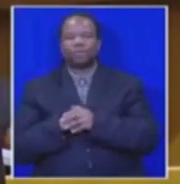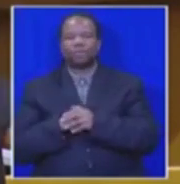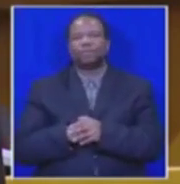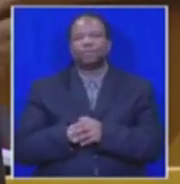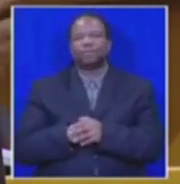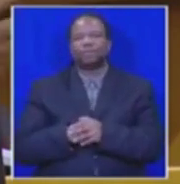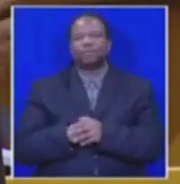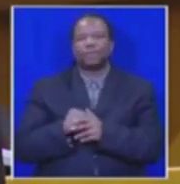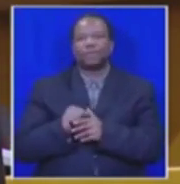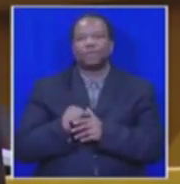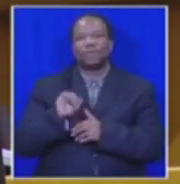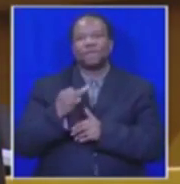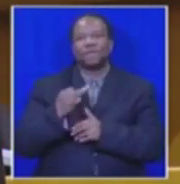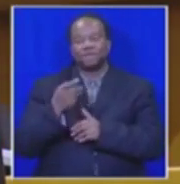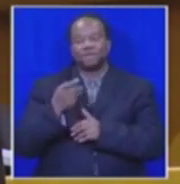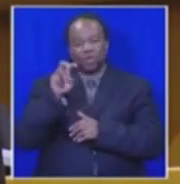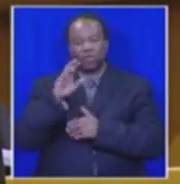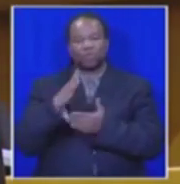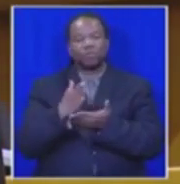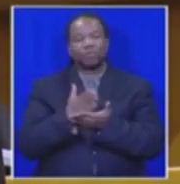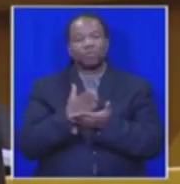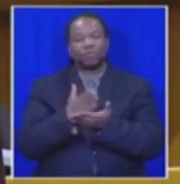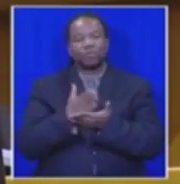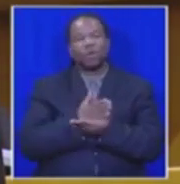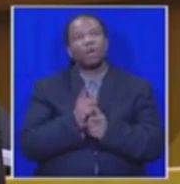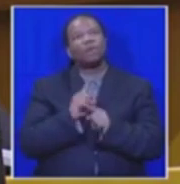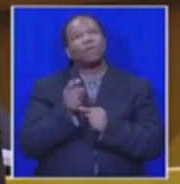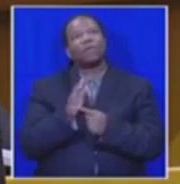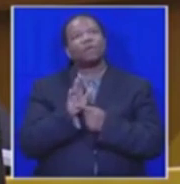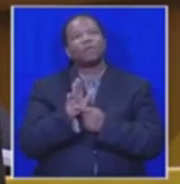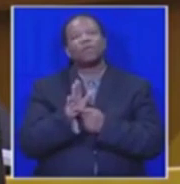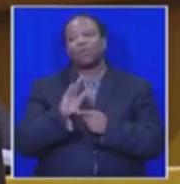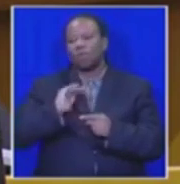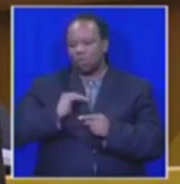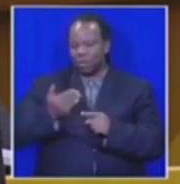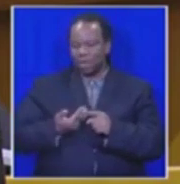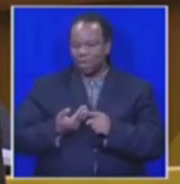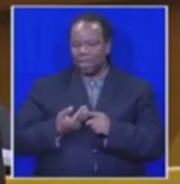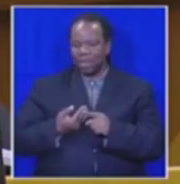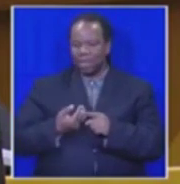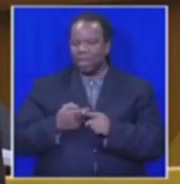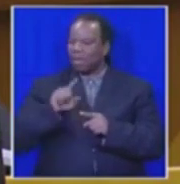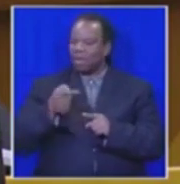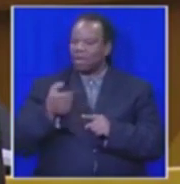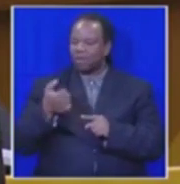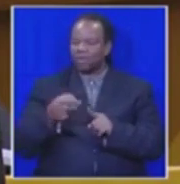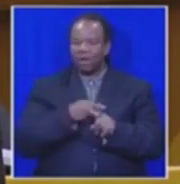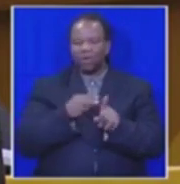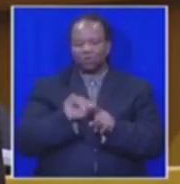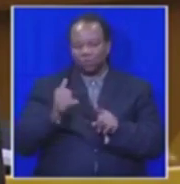issue beyond, this violence, for an example, against women and children, you don't need